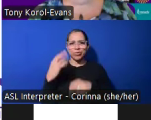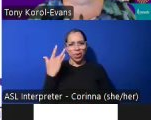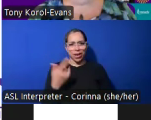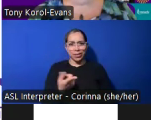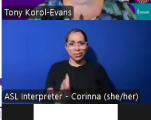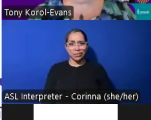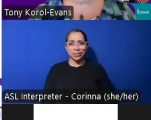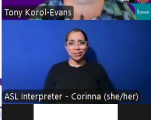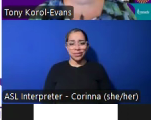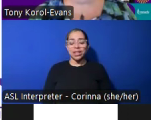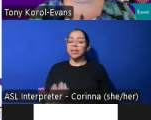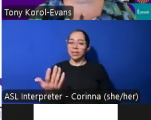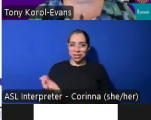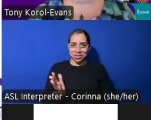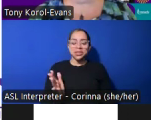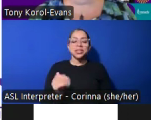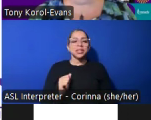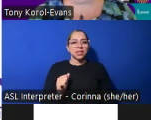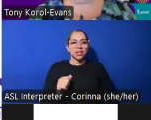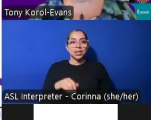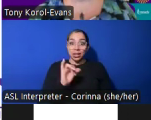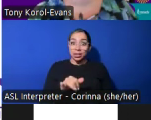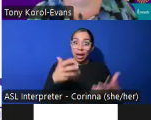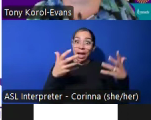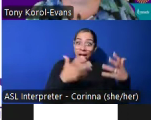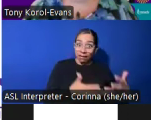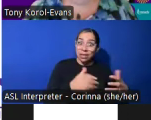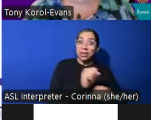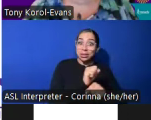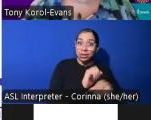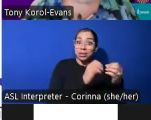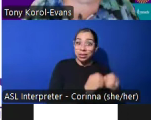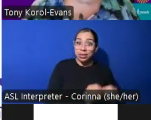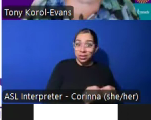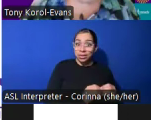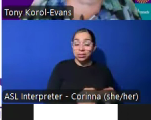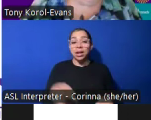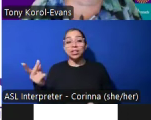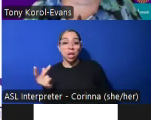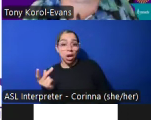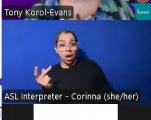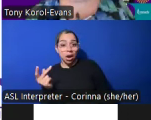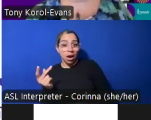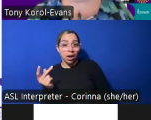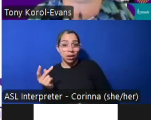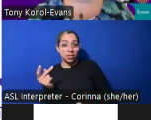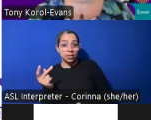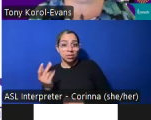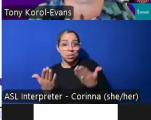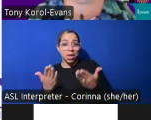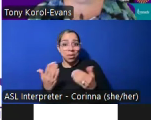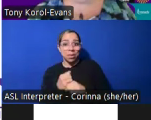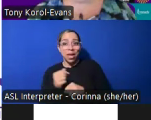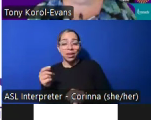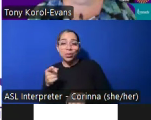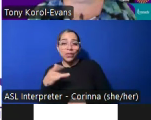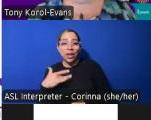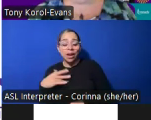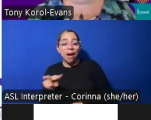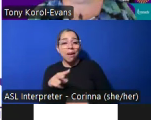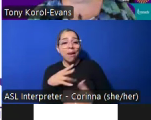number one, that's a really heavy statistic, and dogs, puppies, cute, maybe make you feel warm and fuzzy.